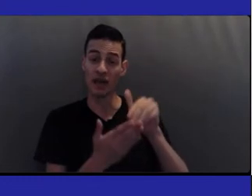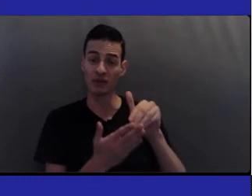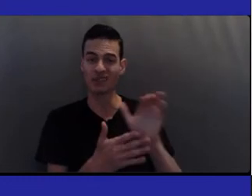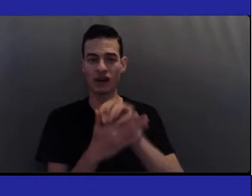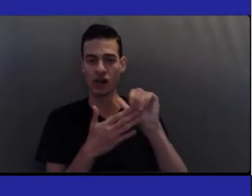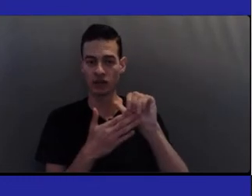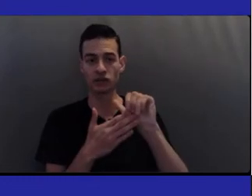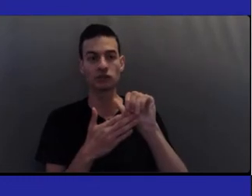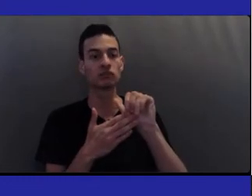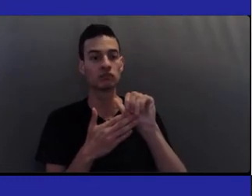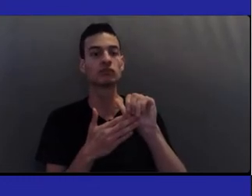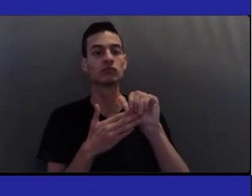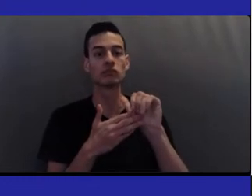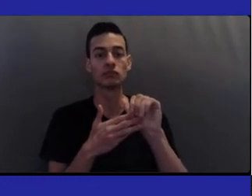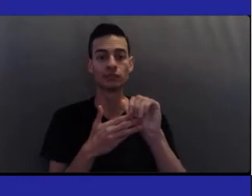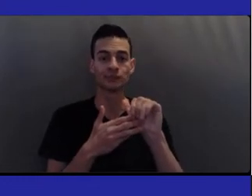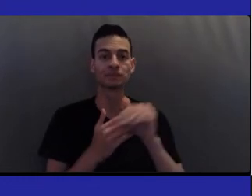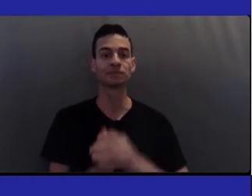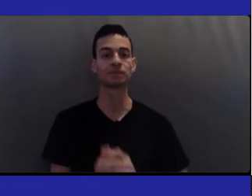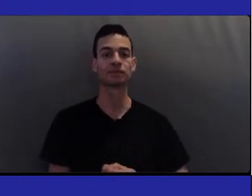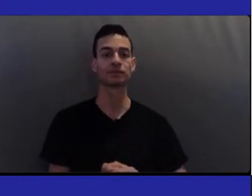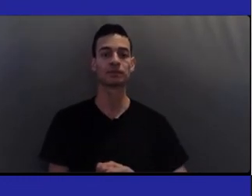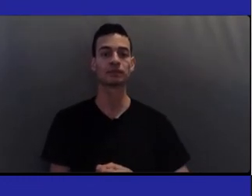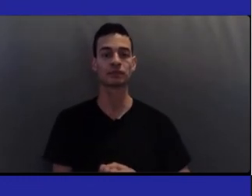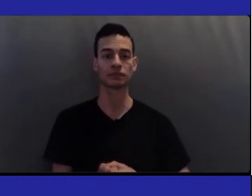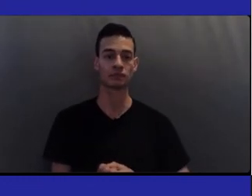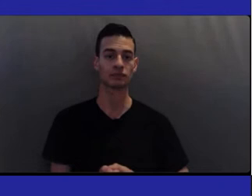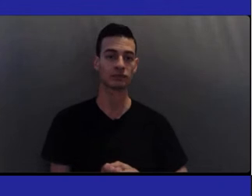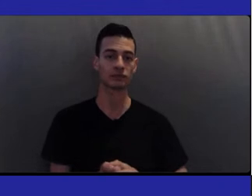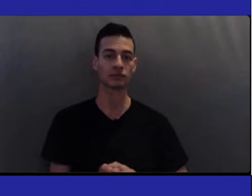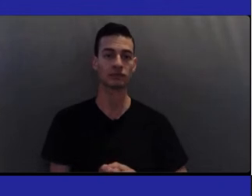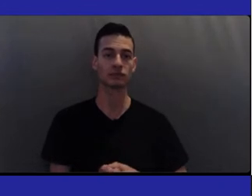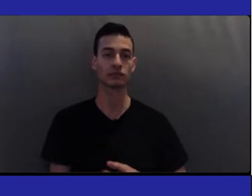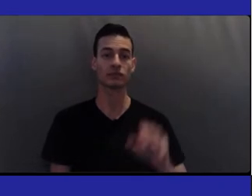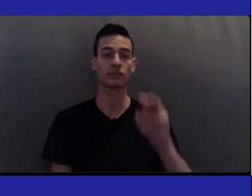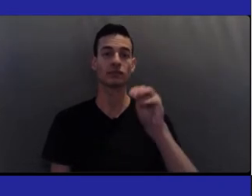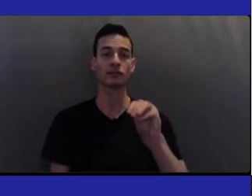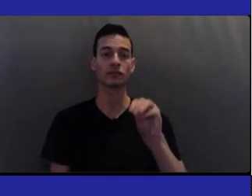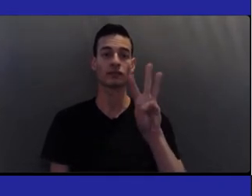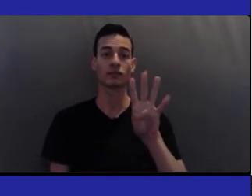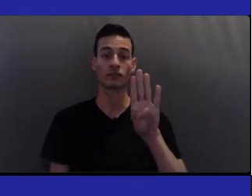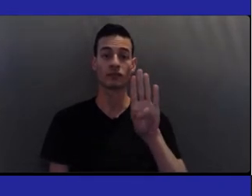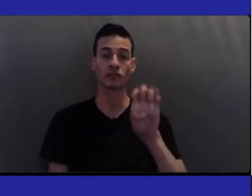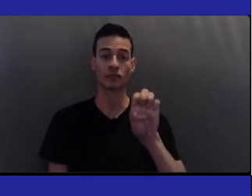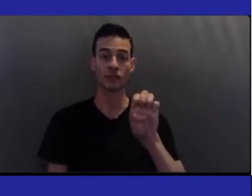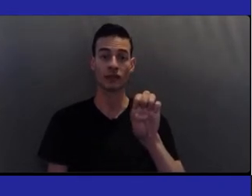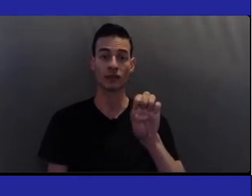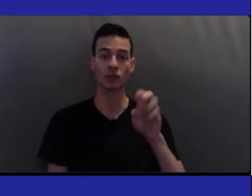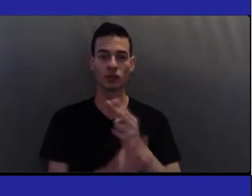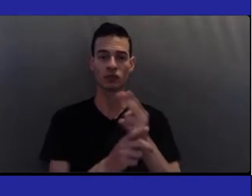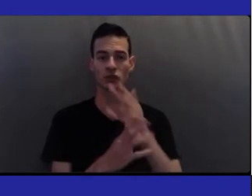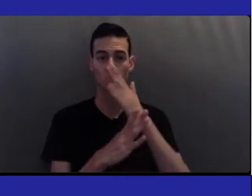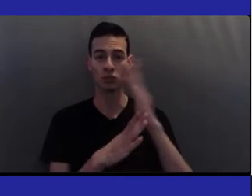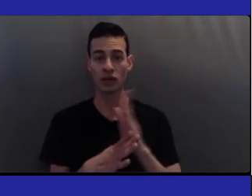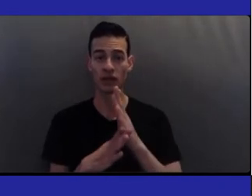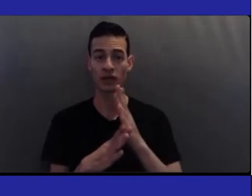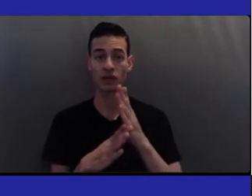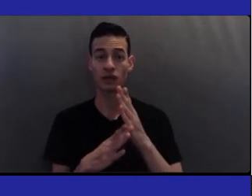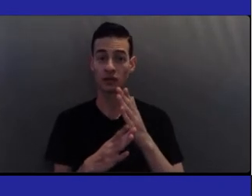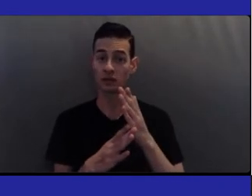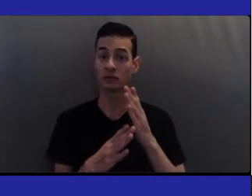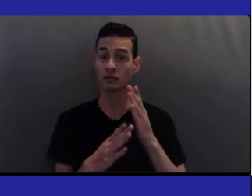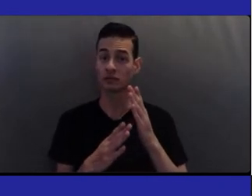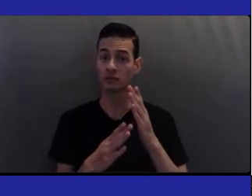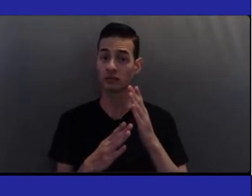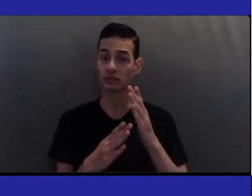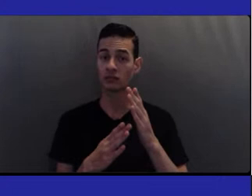$2,645,417. Here is our MWB utilization plan, which was originally gold at 5%. Nalco is employing the